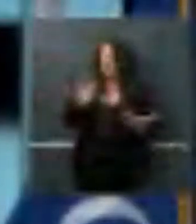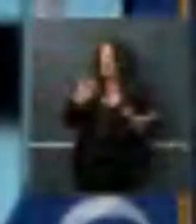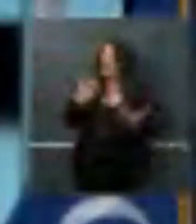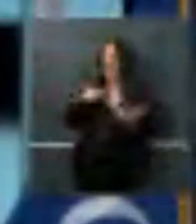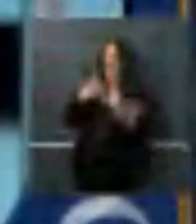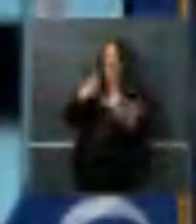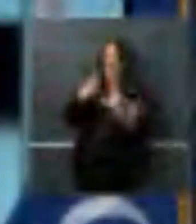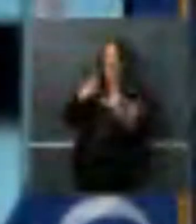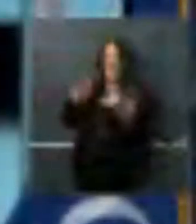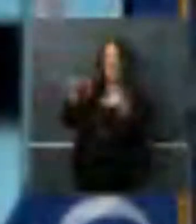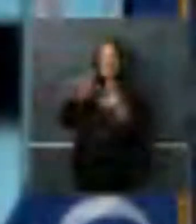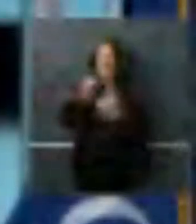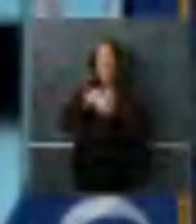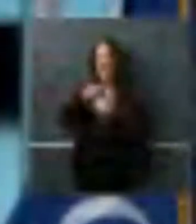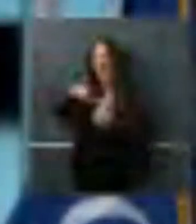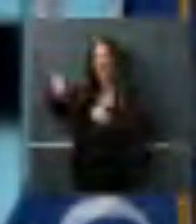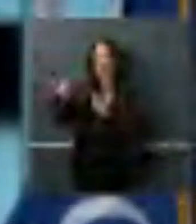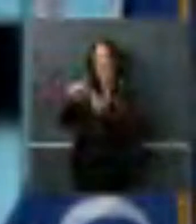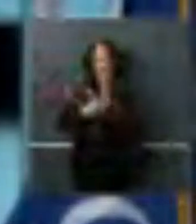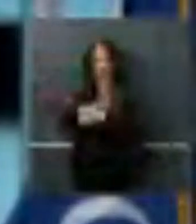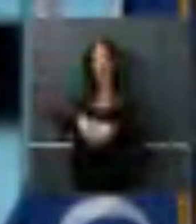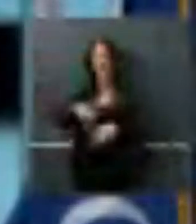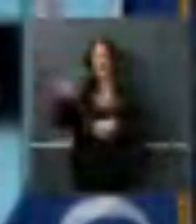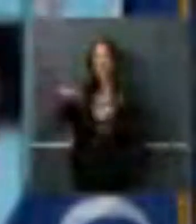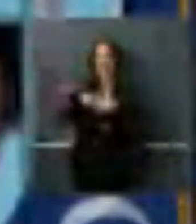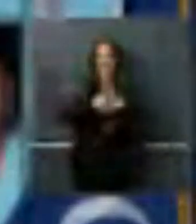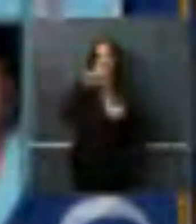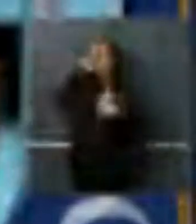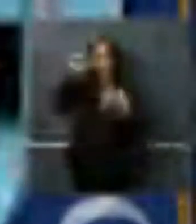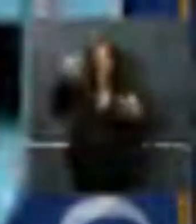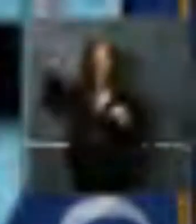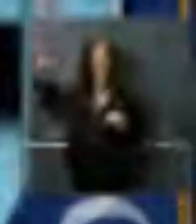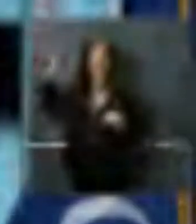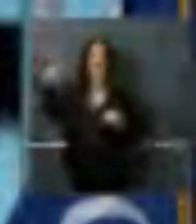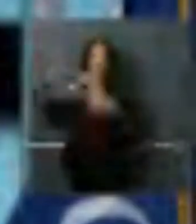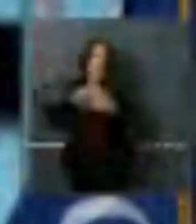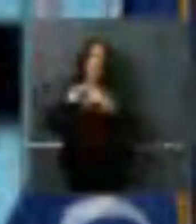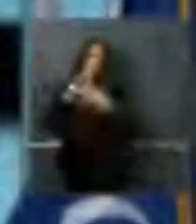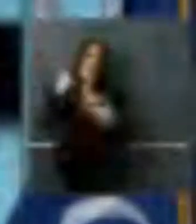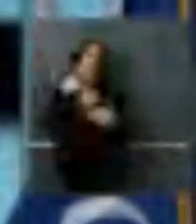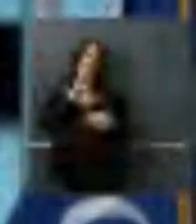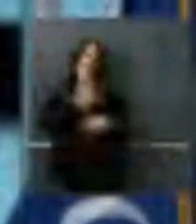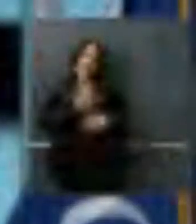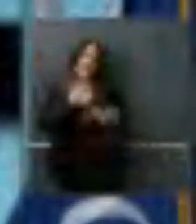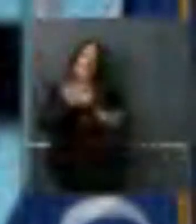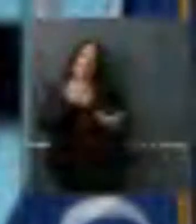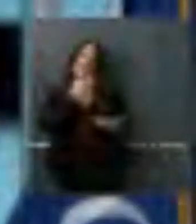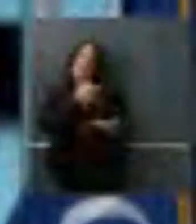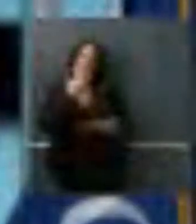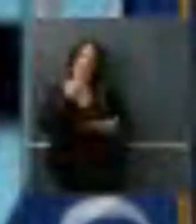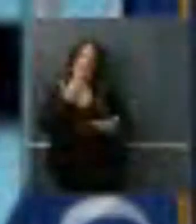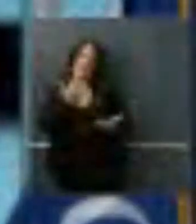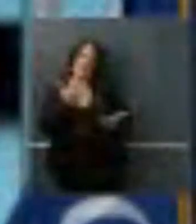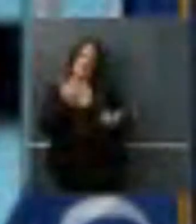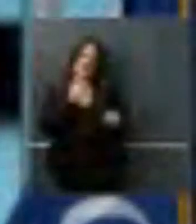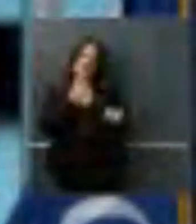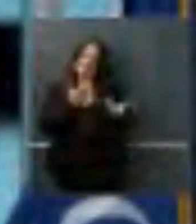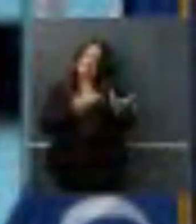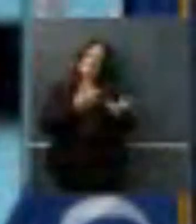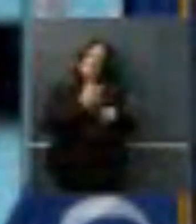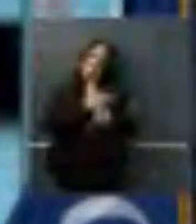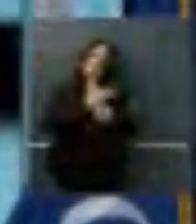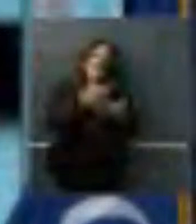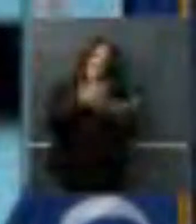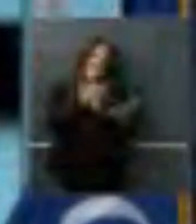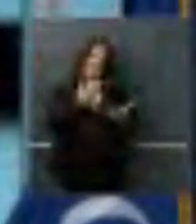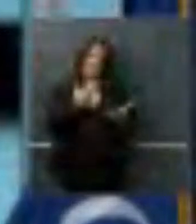where he felt there needed to be some reconsideration of those recommendations. It's just an expression of the obvious, that all of